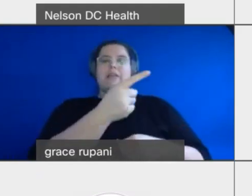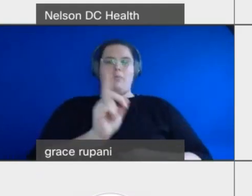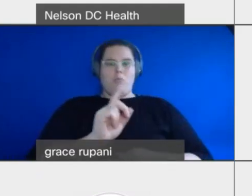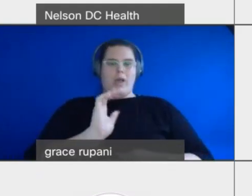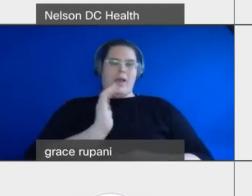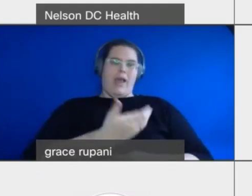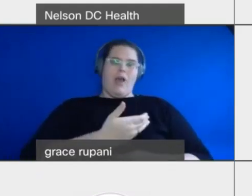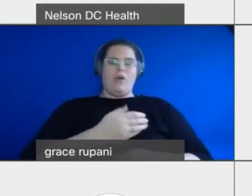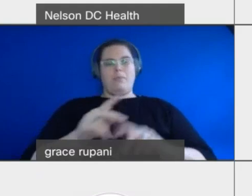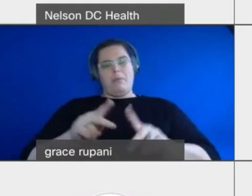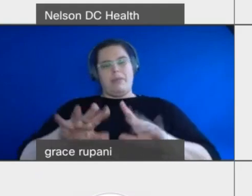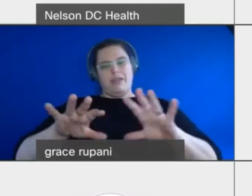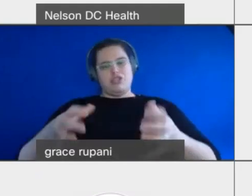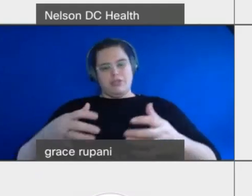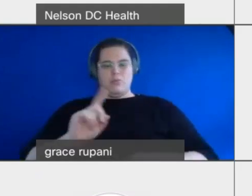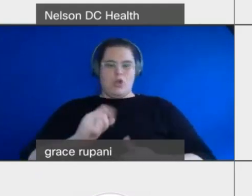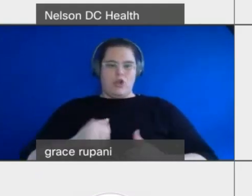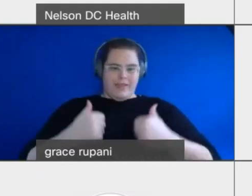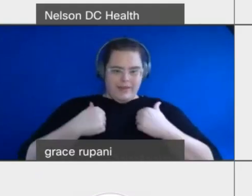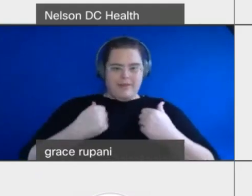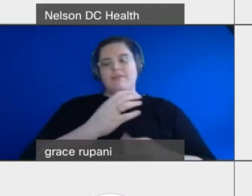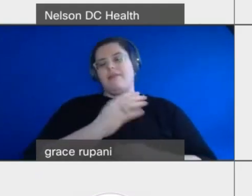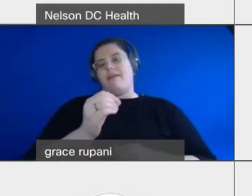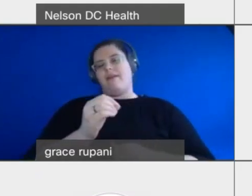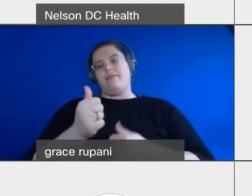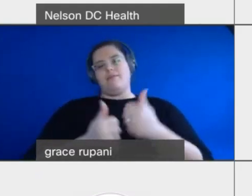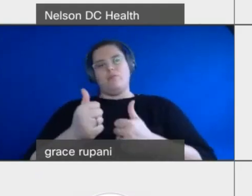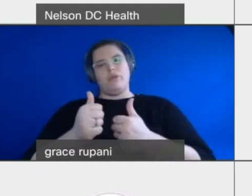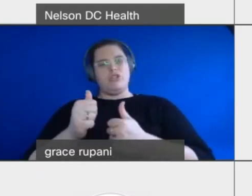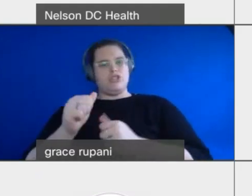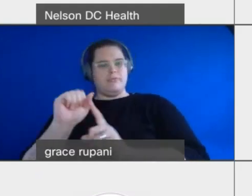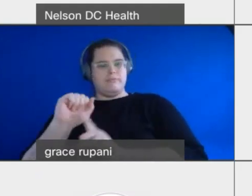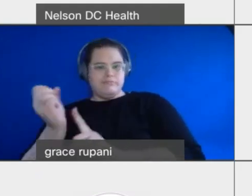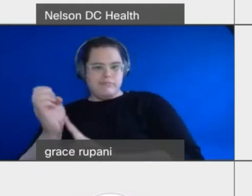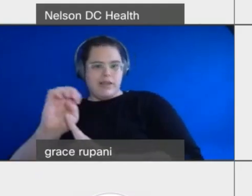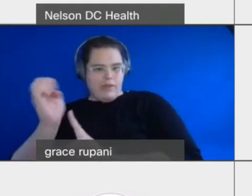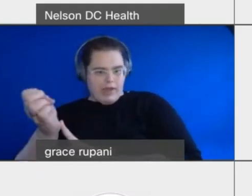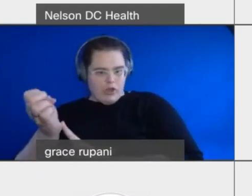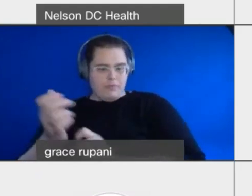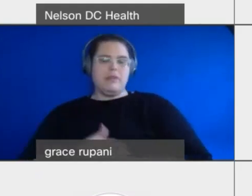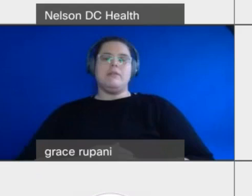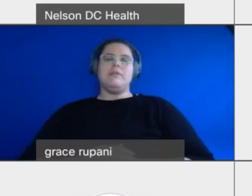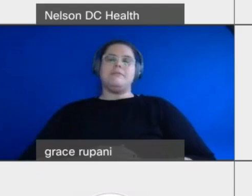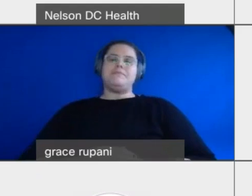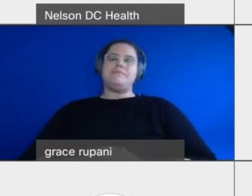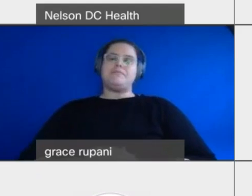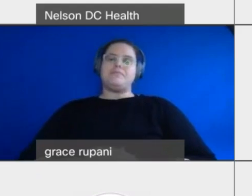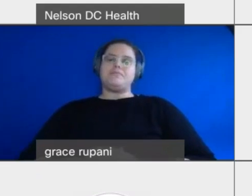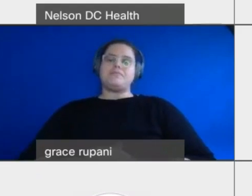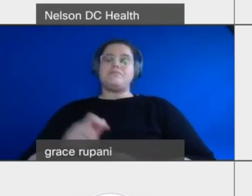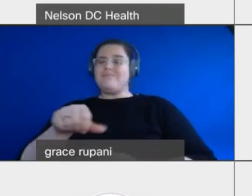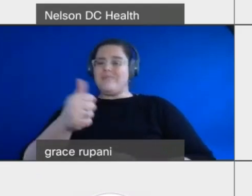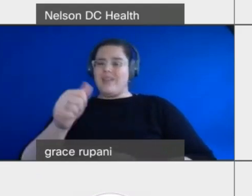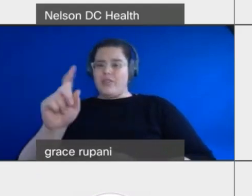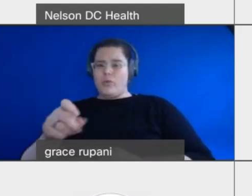they're in. And so I think to another question about natural homes, as Director Reese